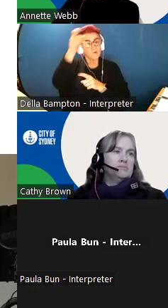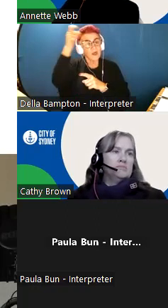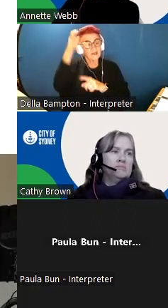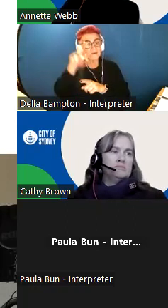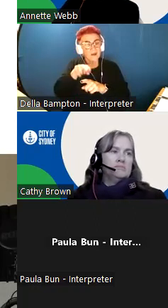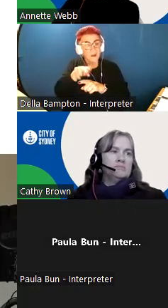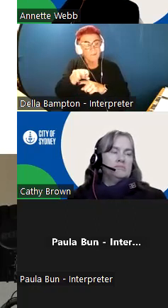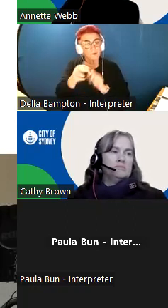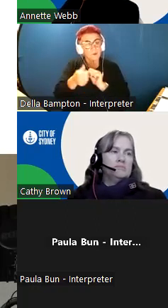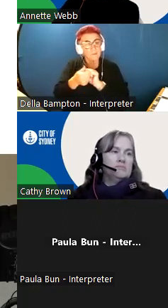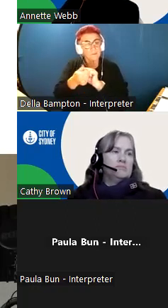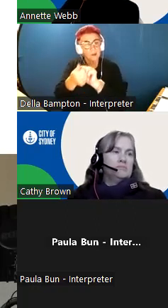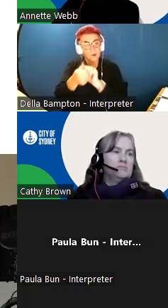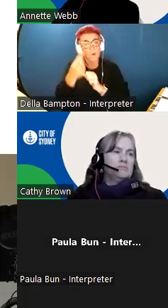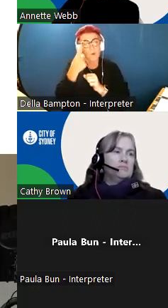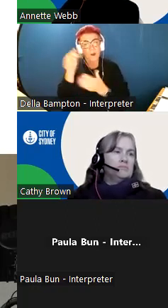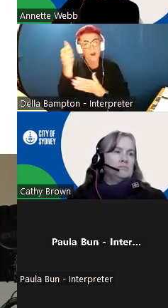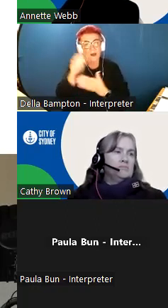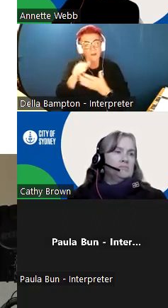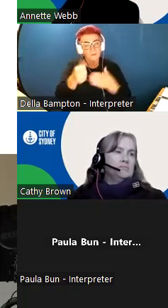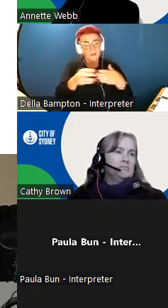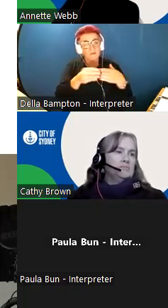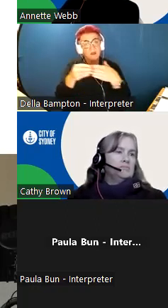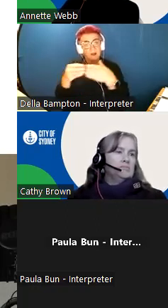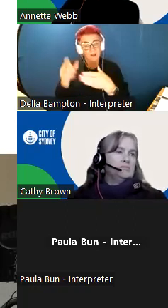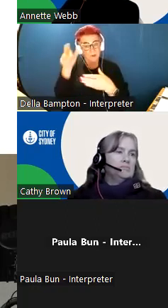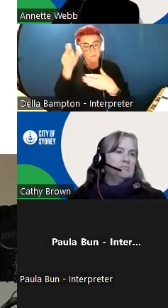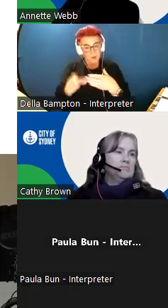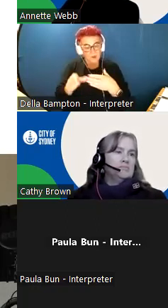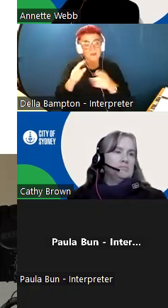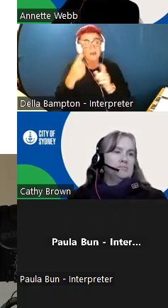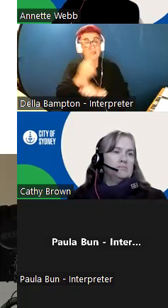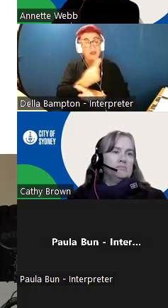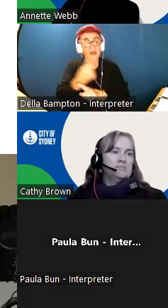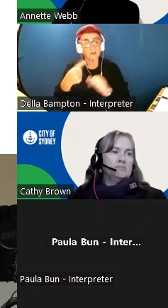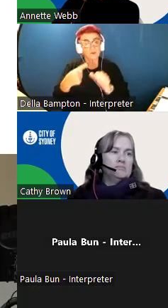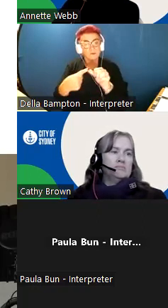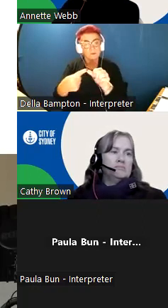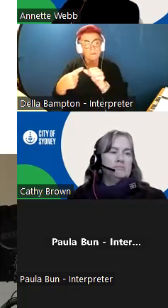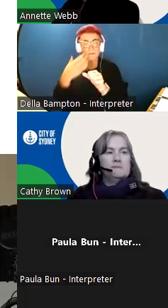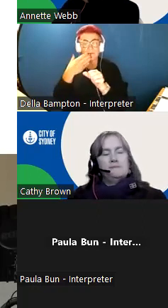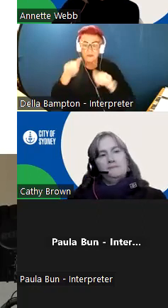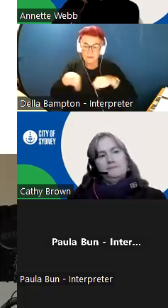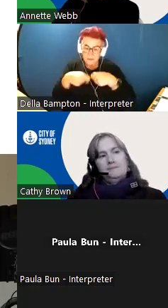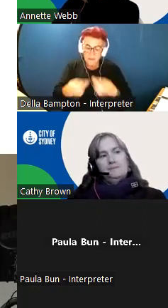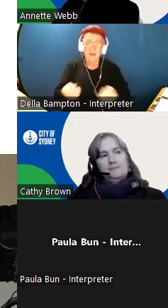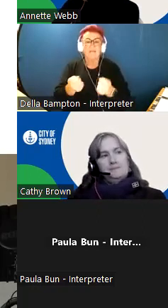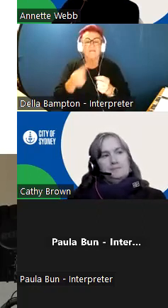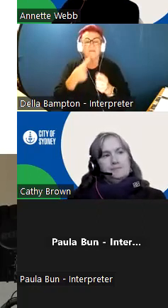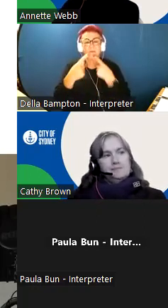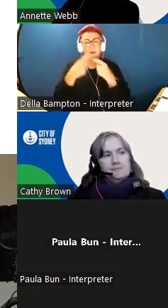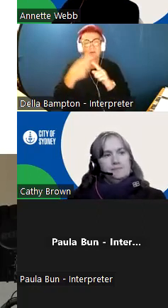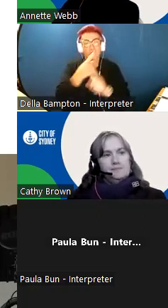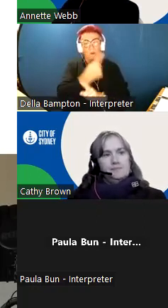to apply, one artist should be the lead applicant. And for each response in your application, provide information about each artist in the